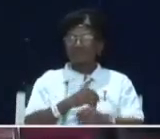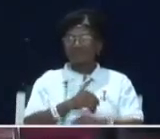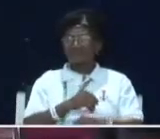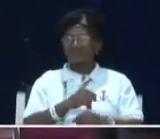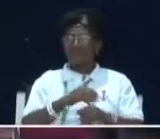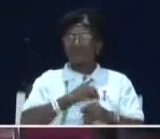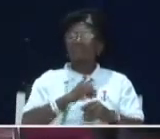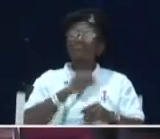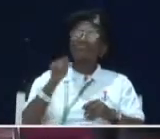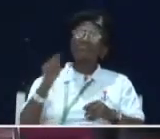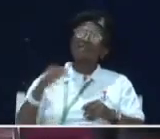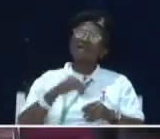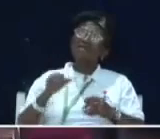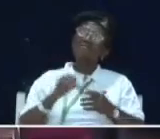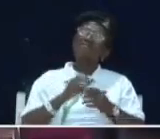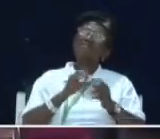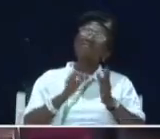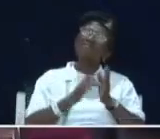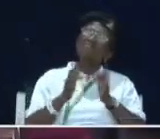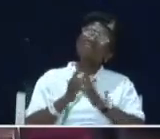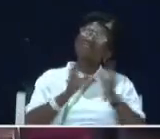And Jesus Christ came